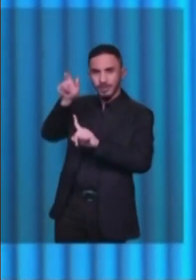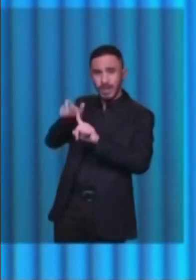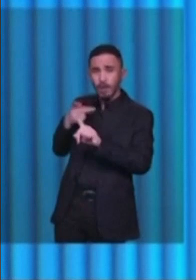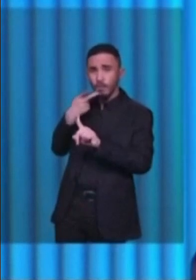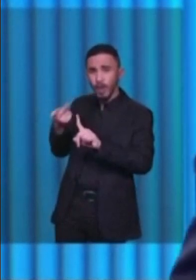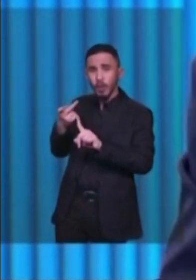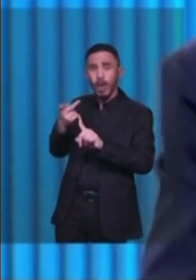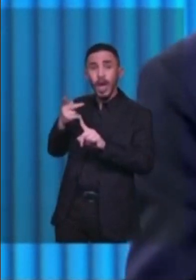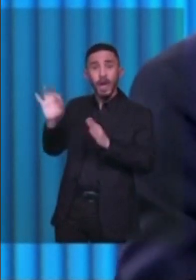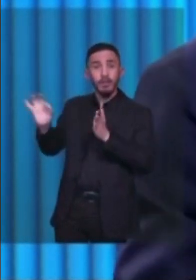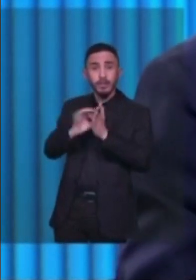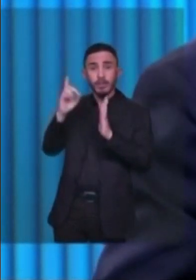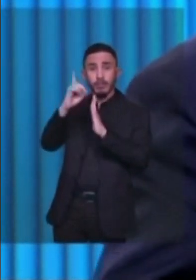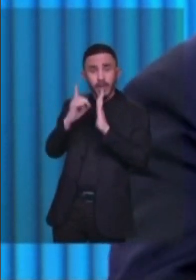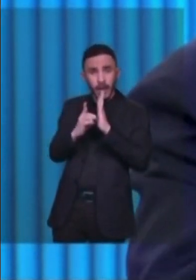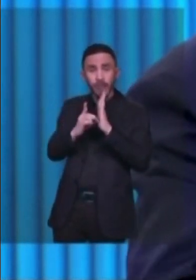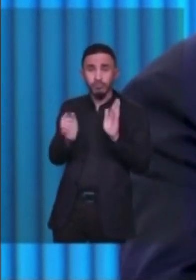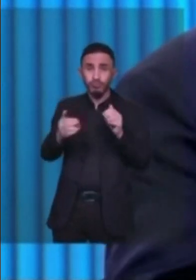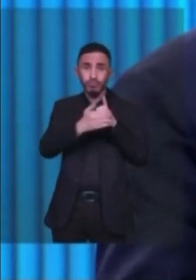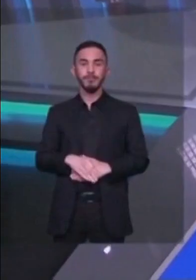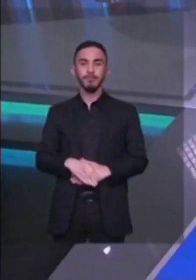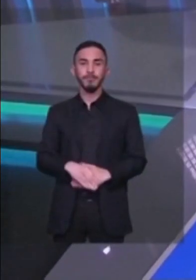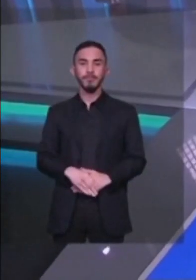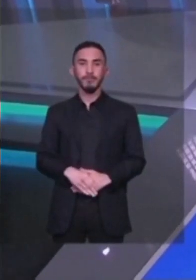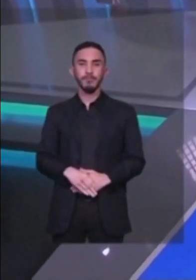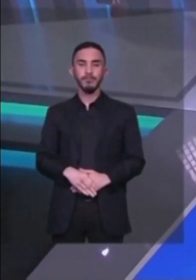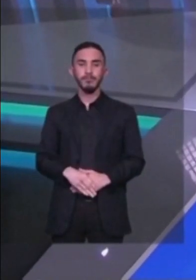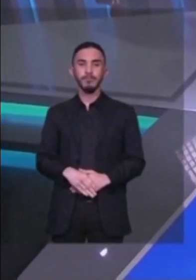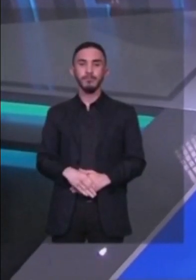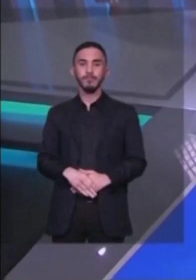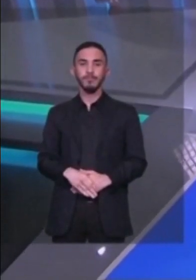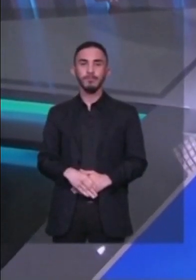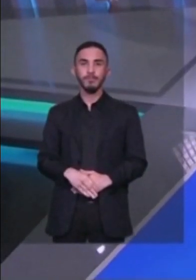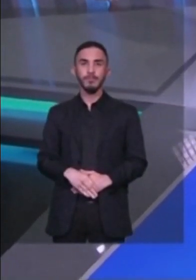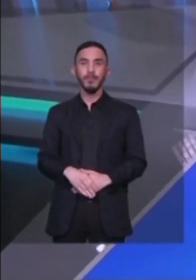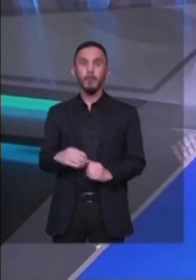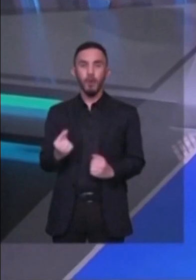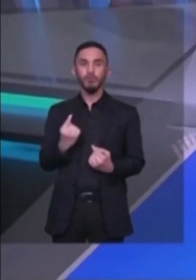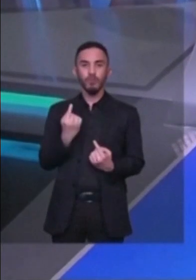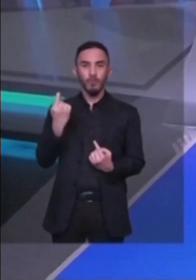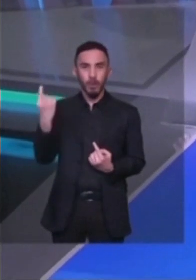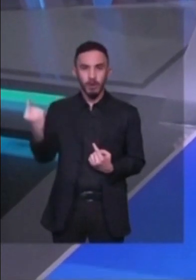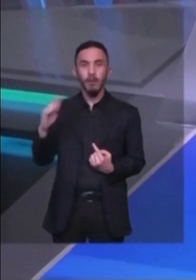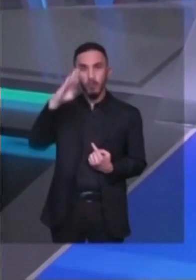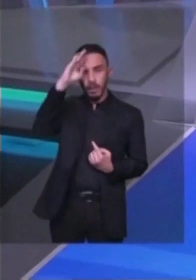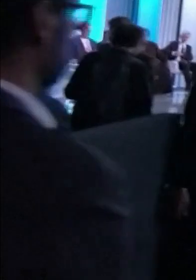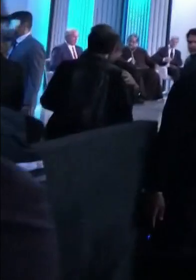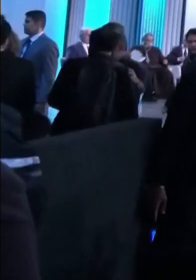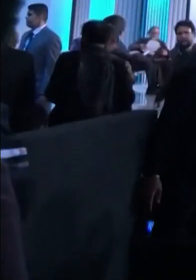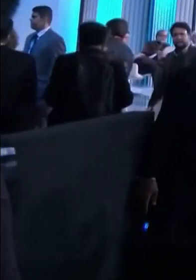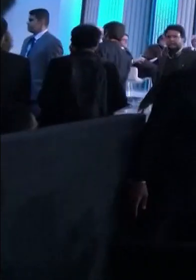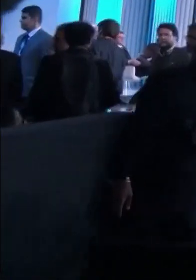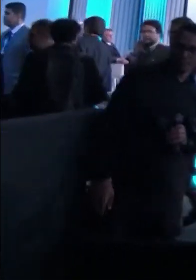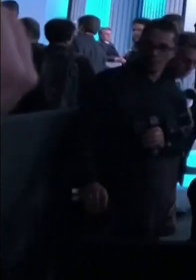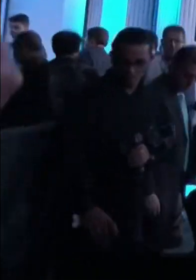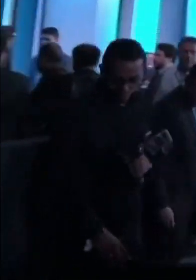incumbent far-right President Jair Bolsonaro and former President Luiz Inacio Lula da Silva wasted no time in